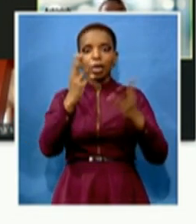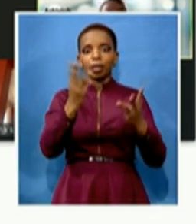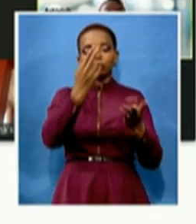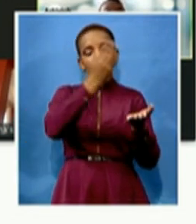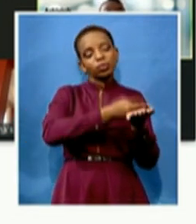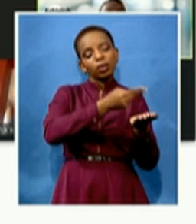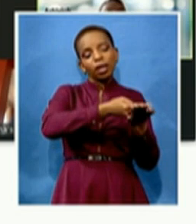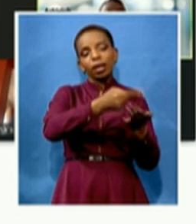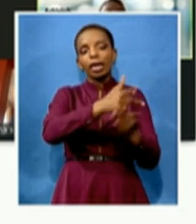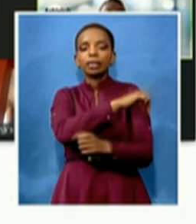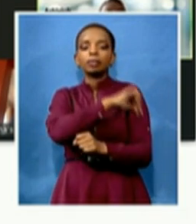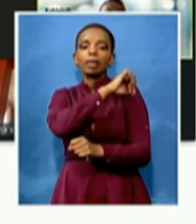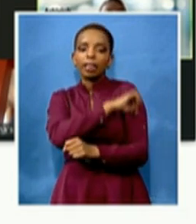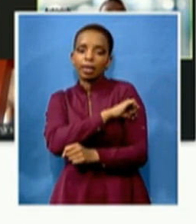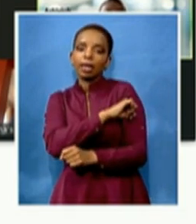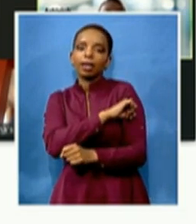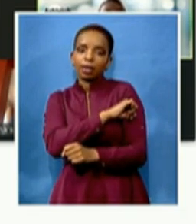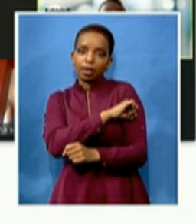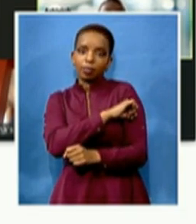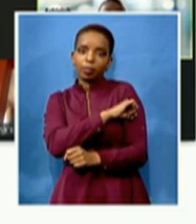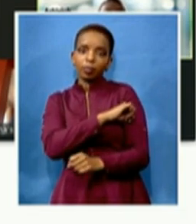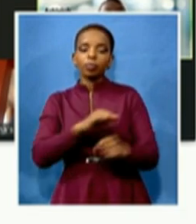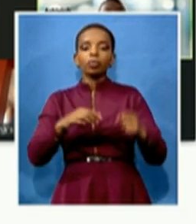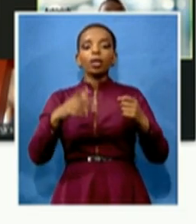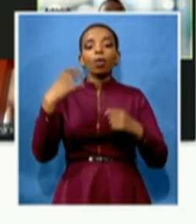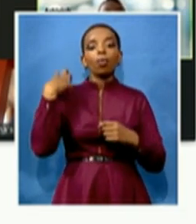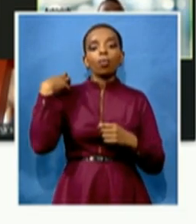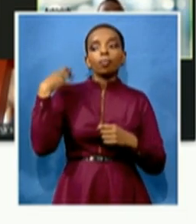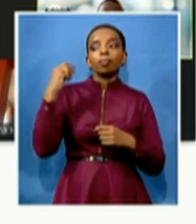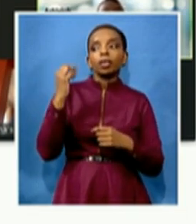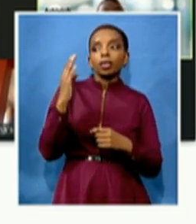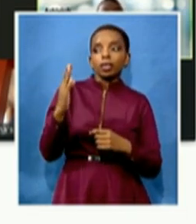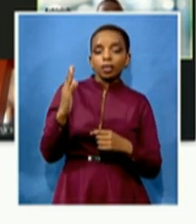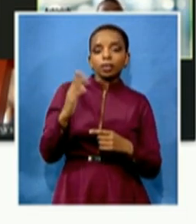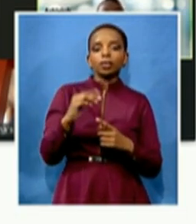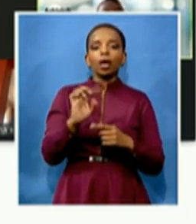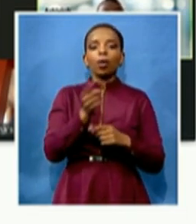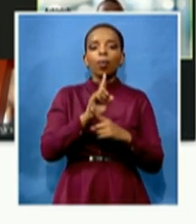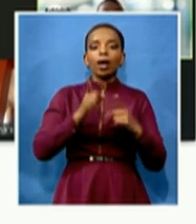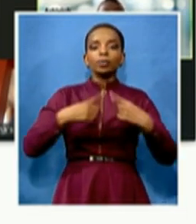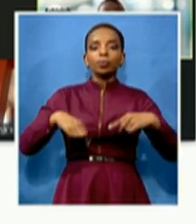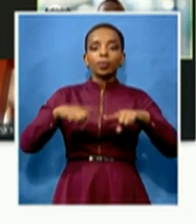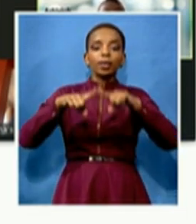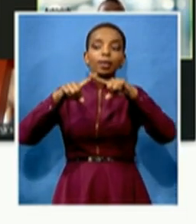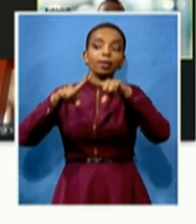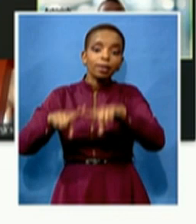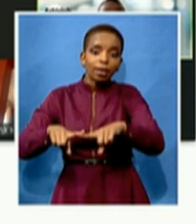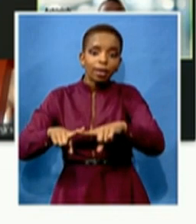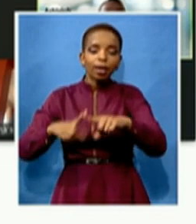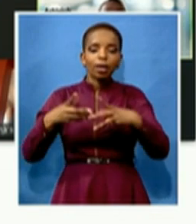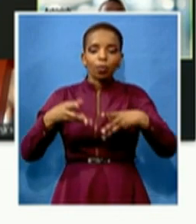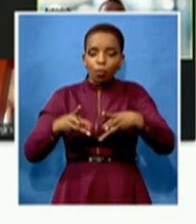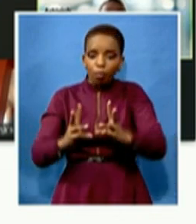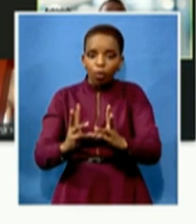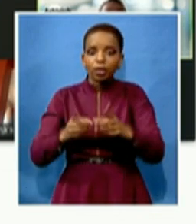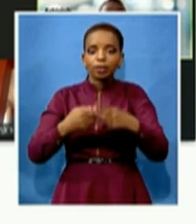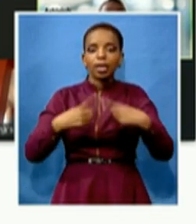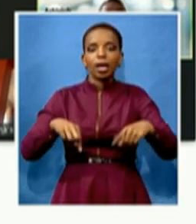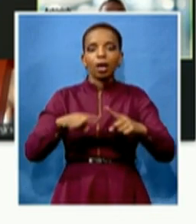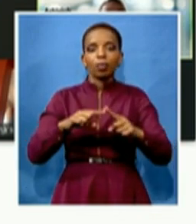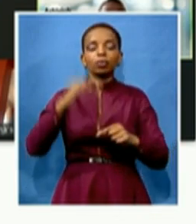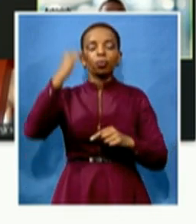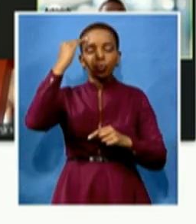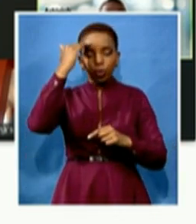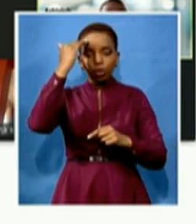crude illustration of what we've allowed for in our models, but as we know, the virus very